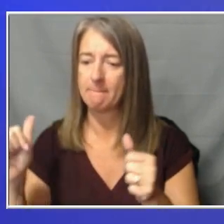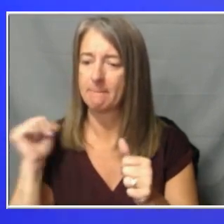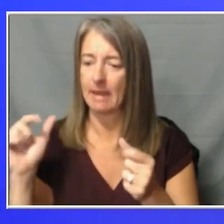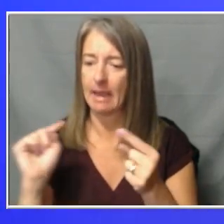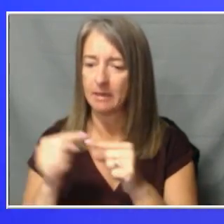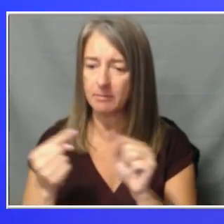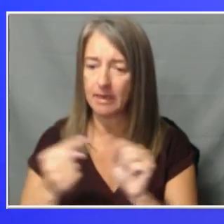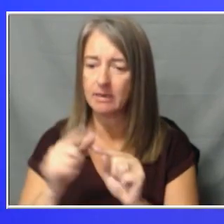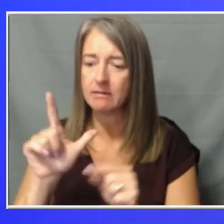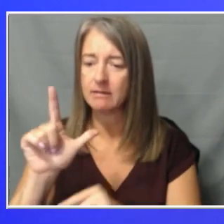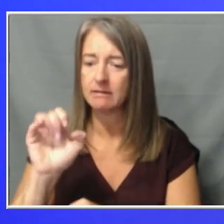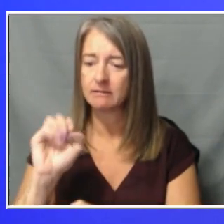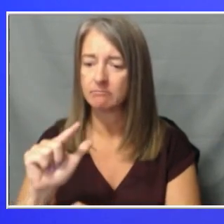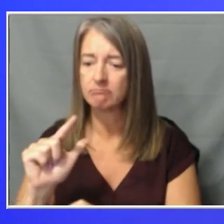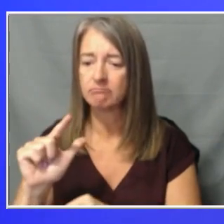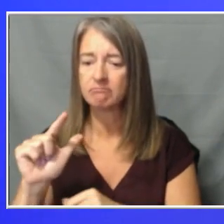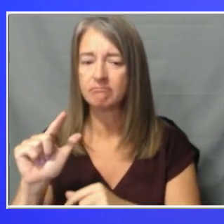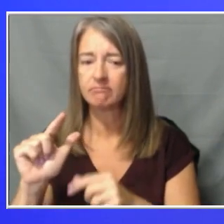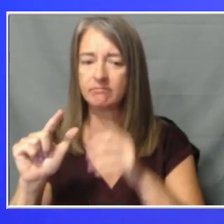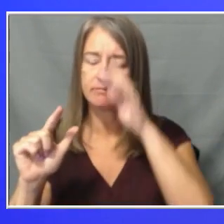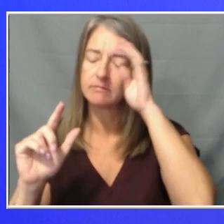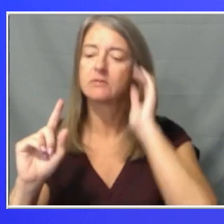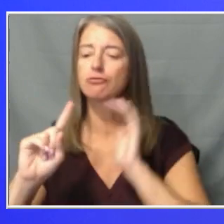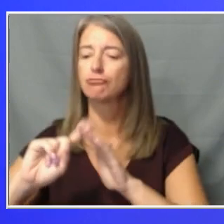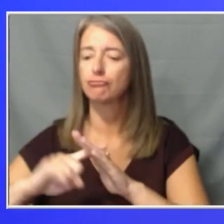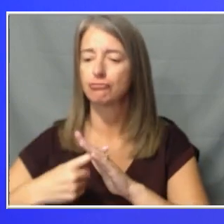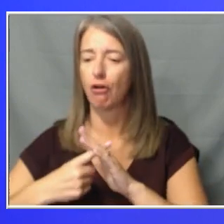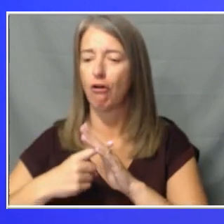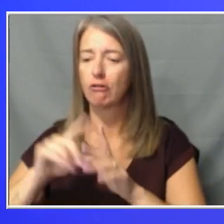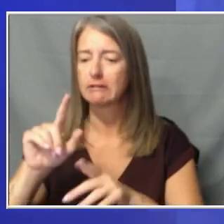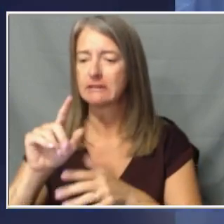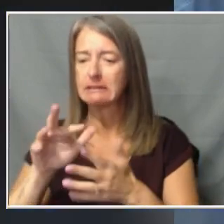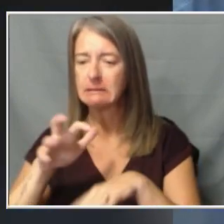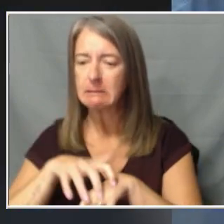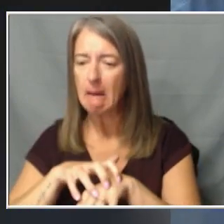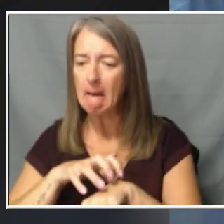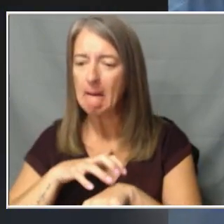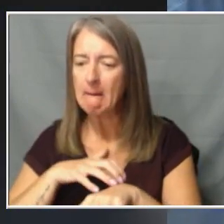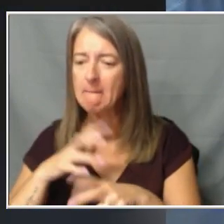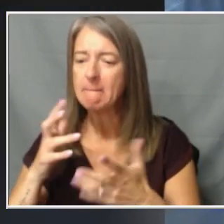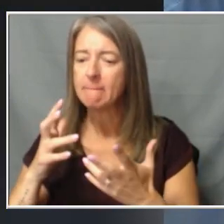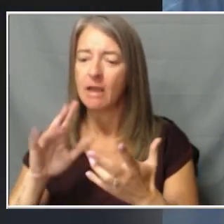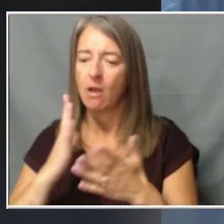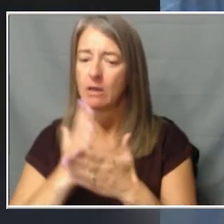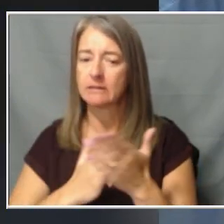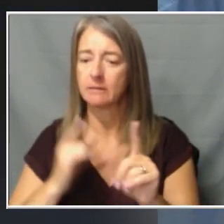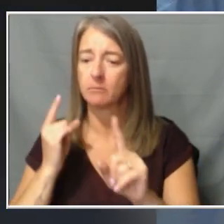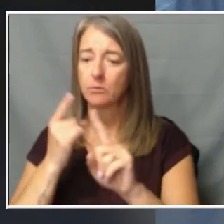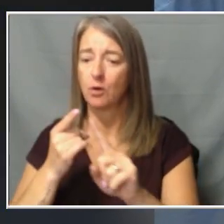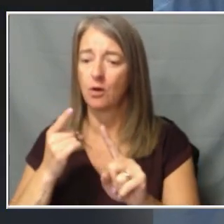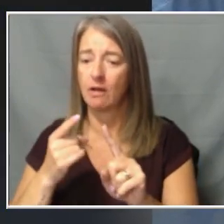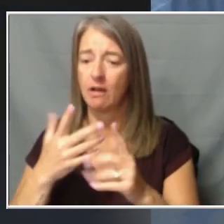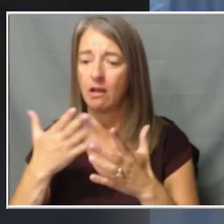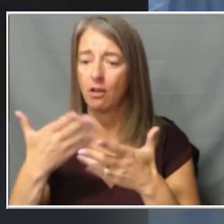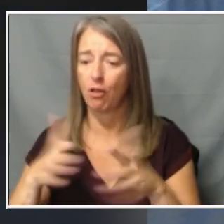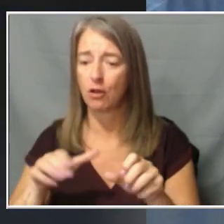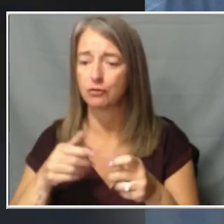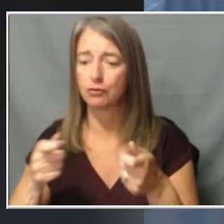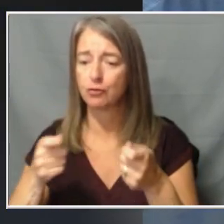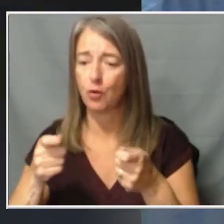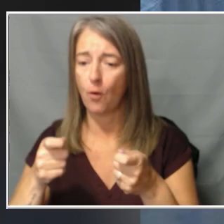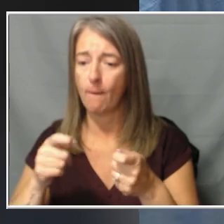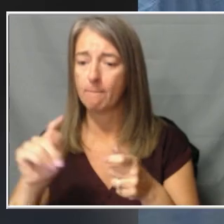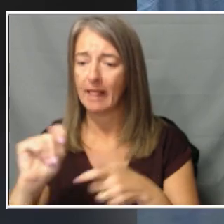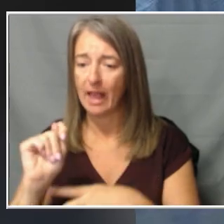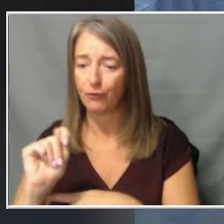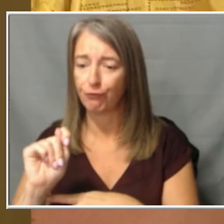my legs began to be like tingly and numb, and then at one point I lost control of my bladder,